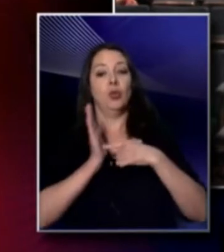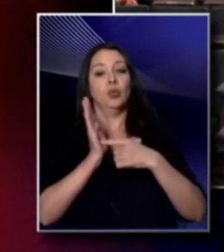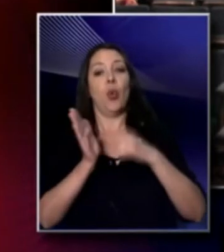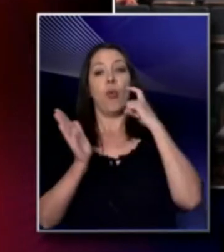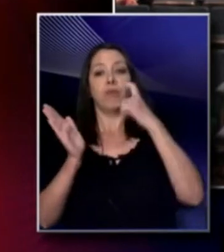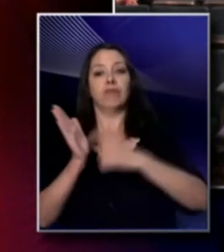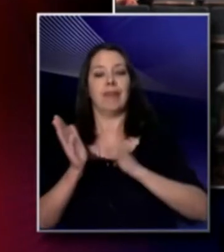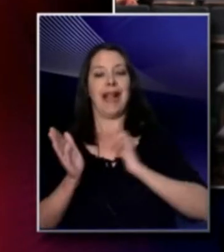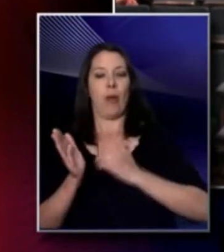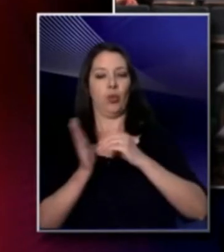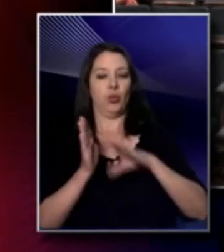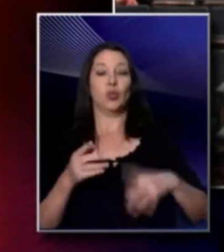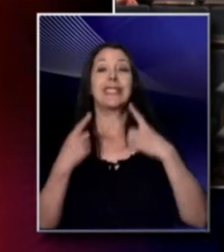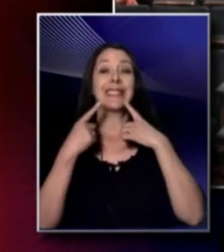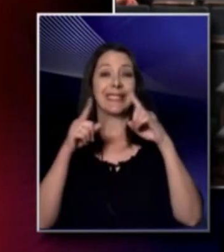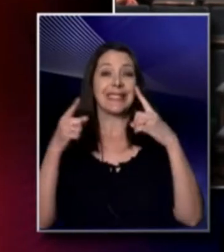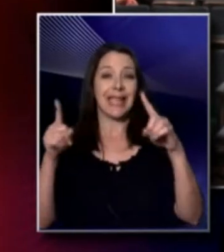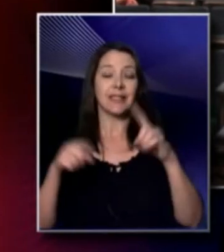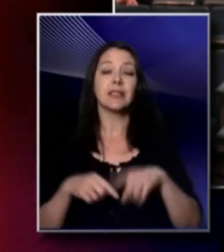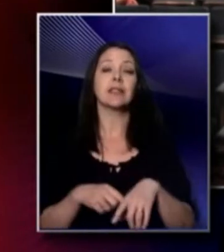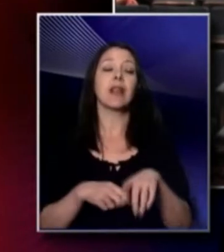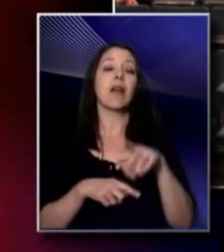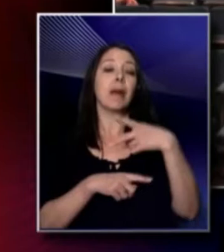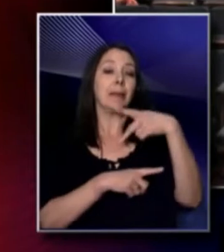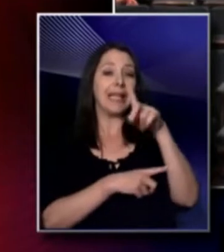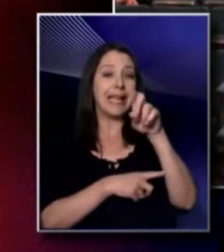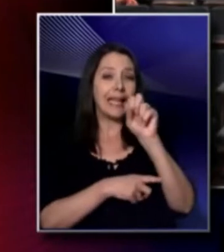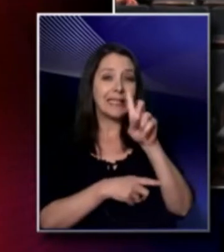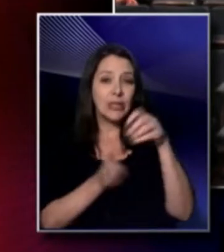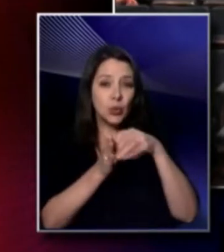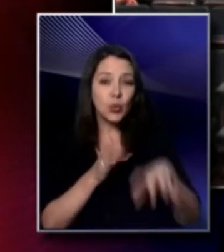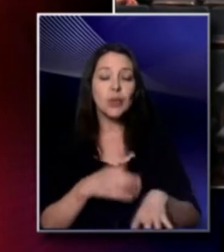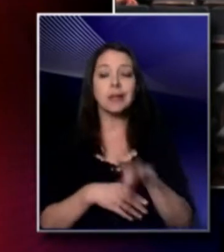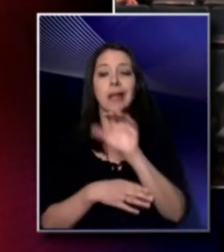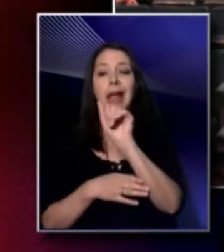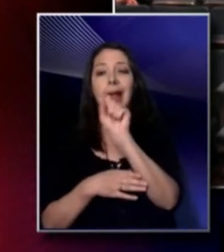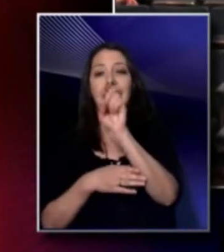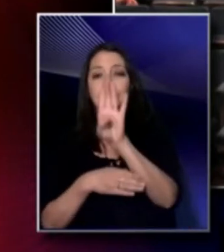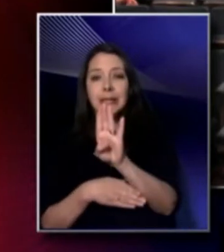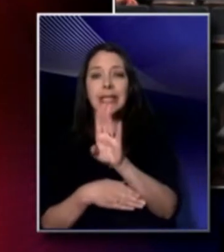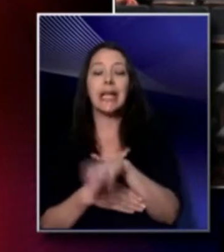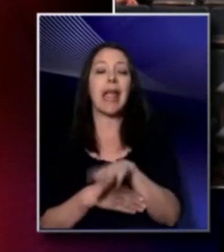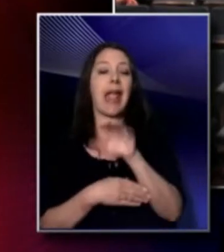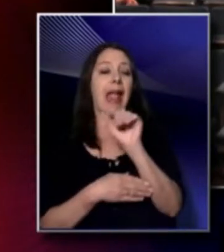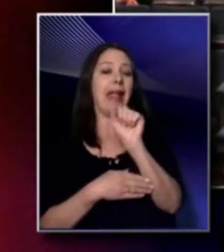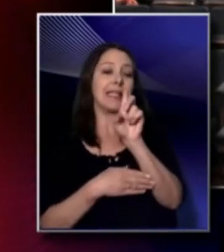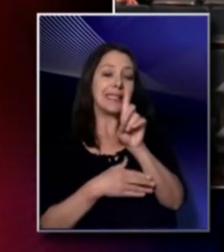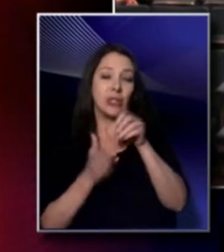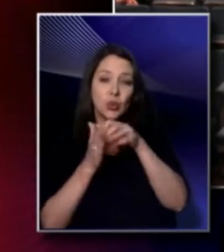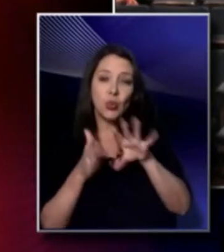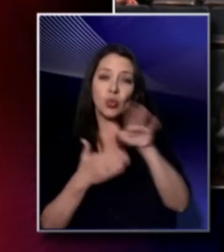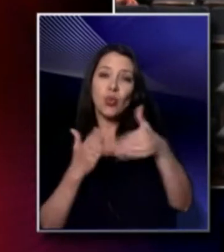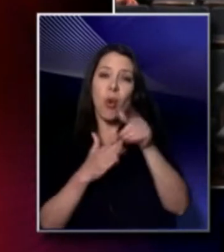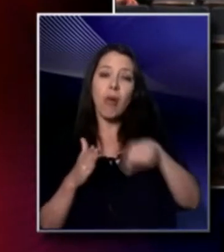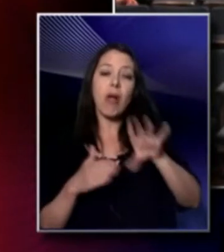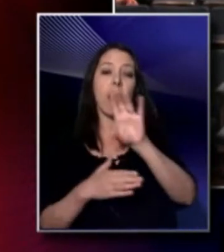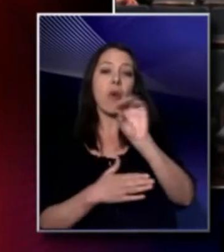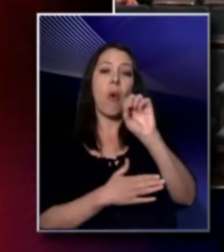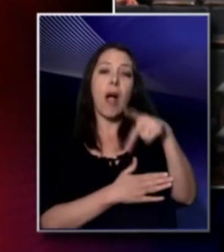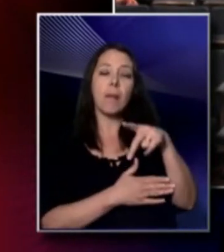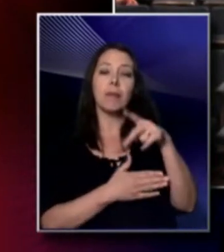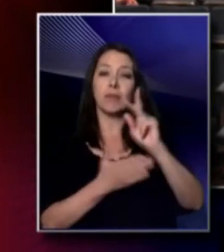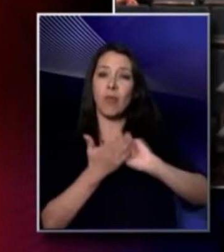successes here at ASDB. People from PDSD, ASB, and ASD, as well as our cooperatives and early childhood